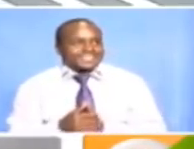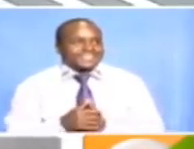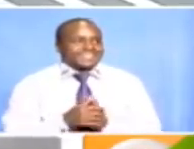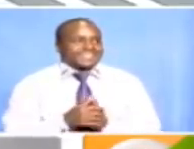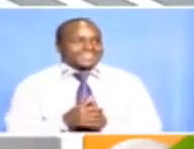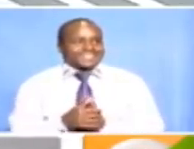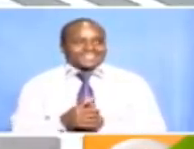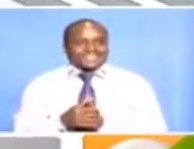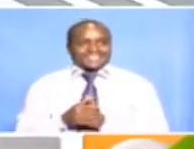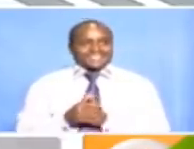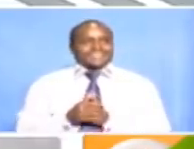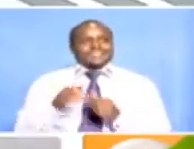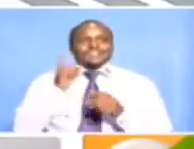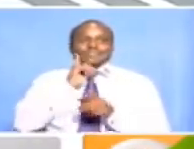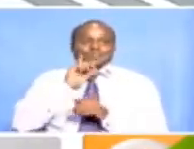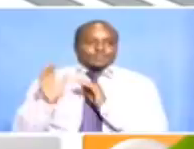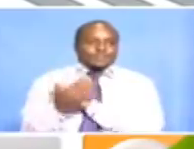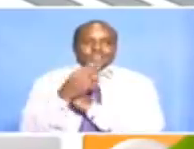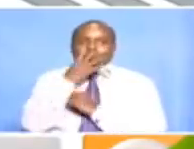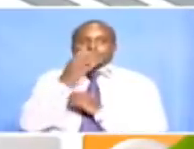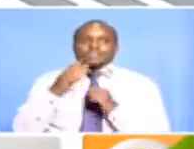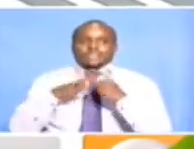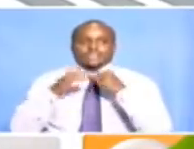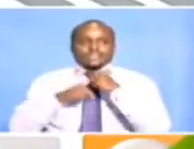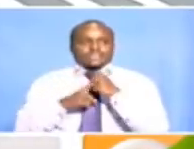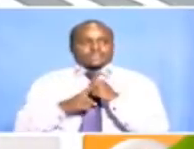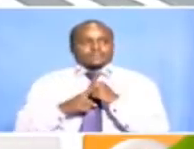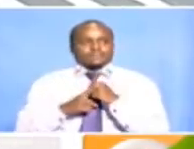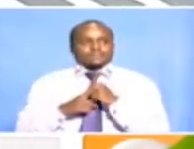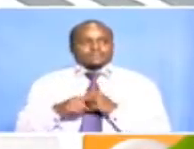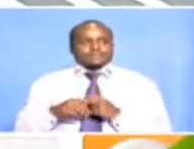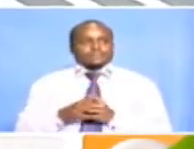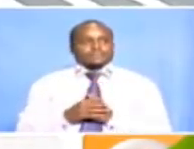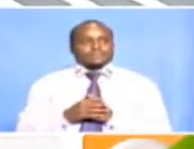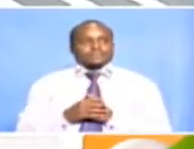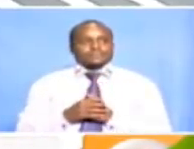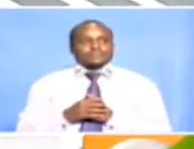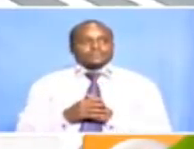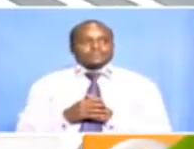unaenda juju. Tomorrow morning on Hot 96, who's the guest, Monica?